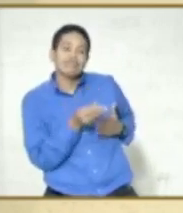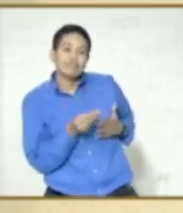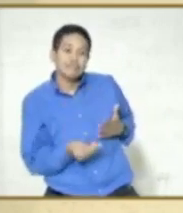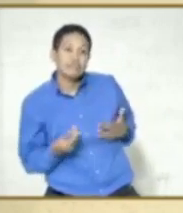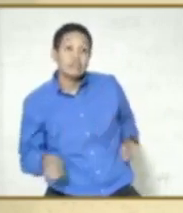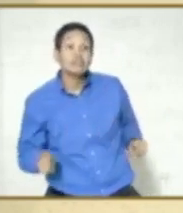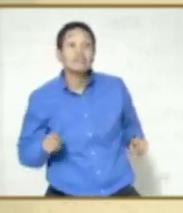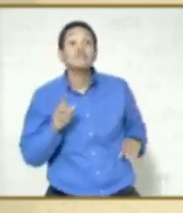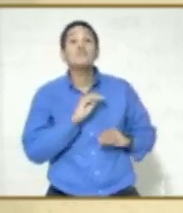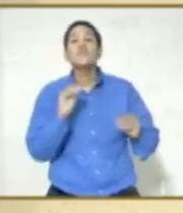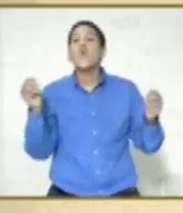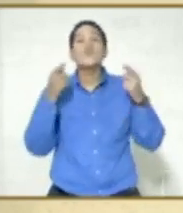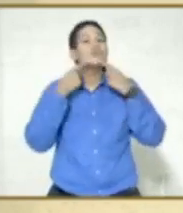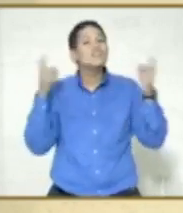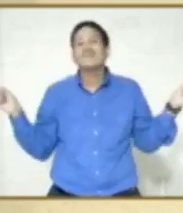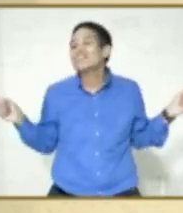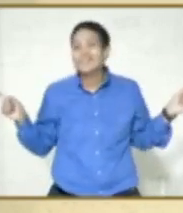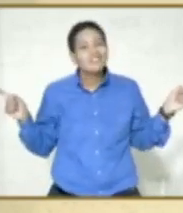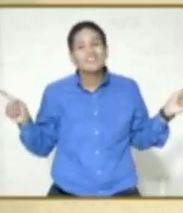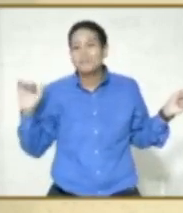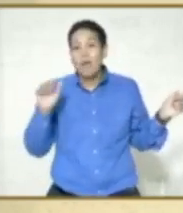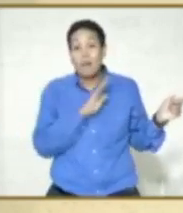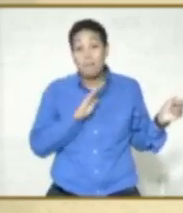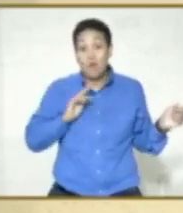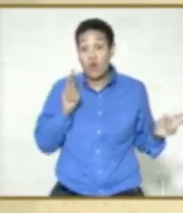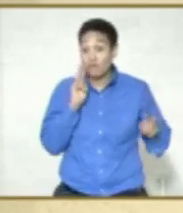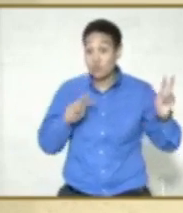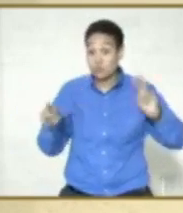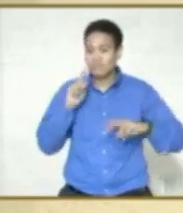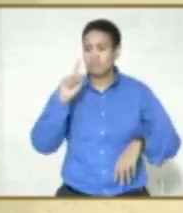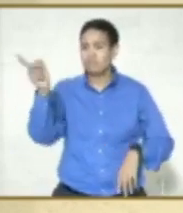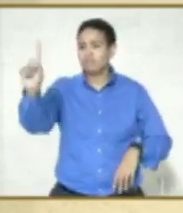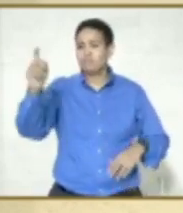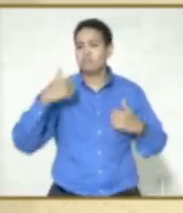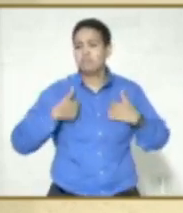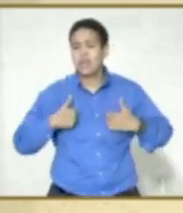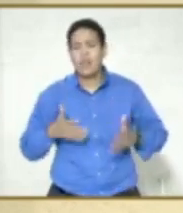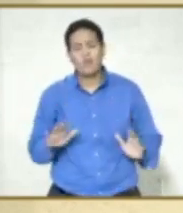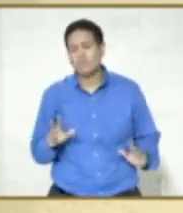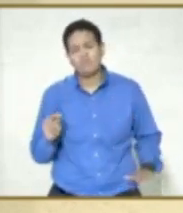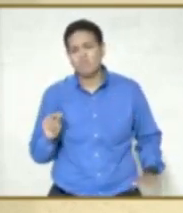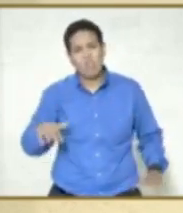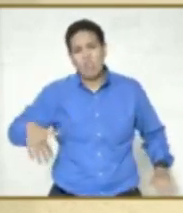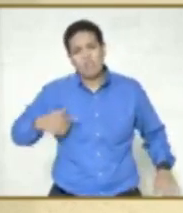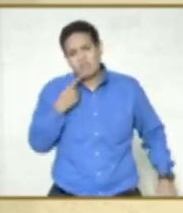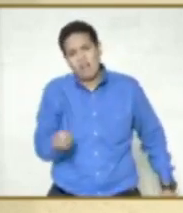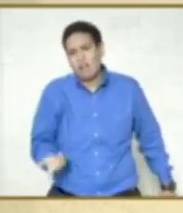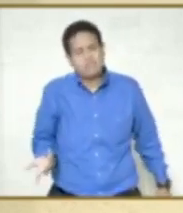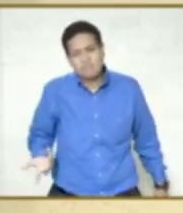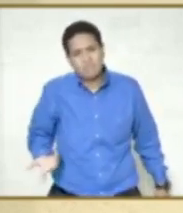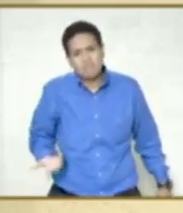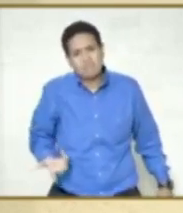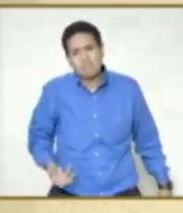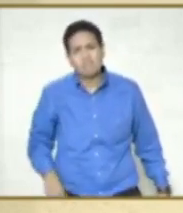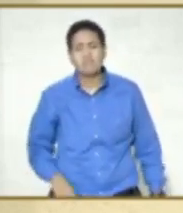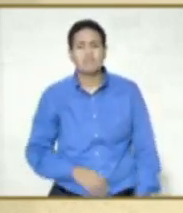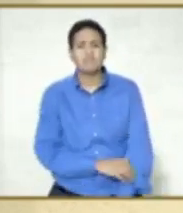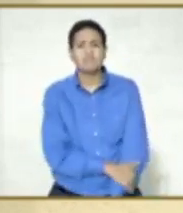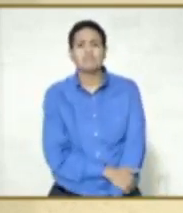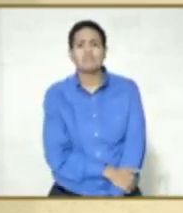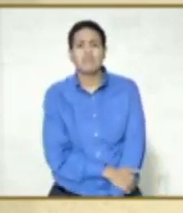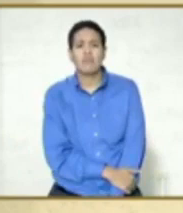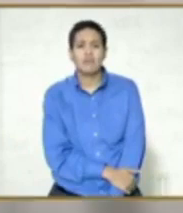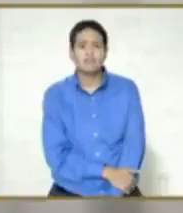decree by Board of Supervision or the ministry. Thank you. Question comes